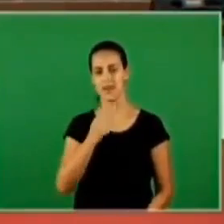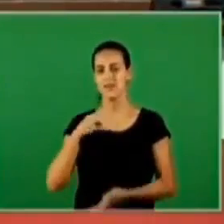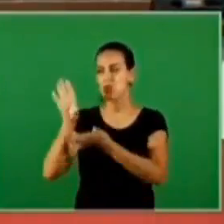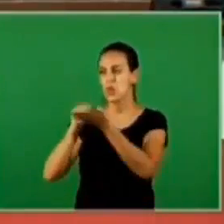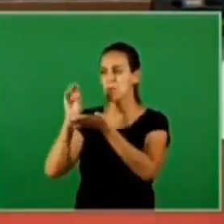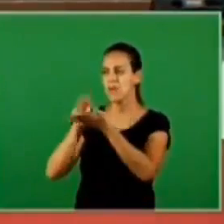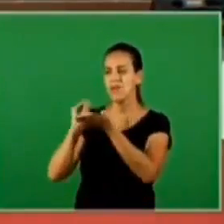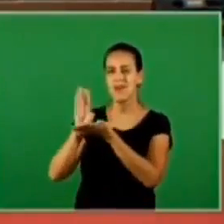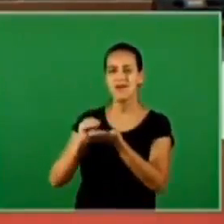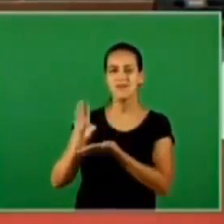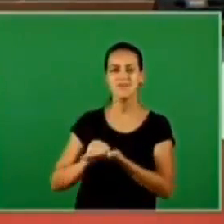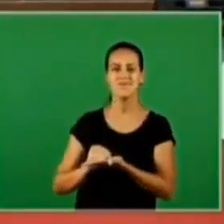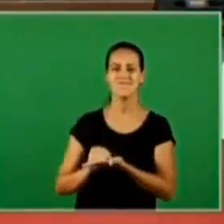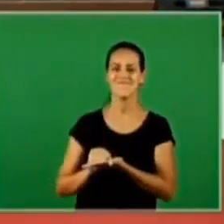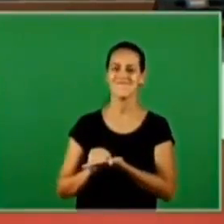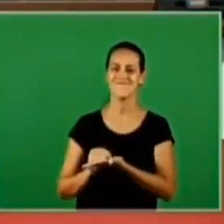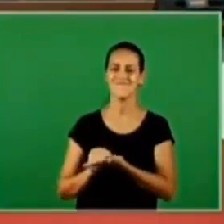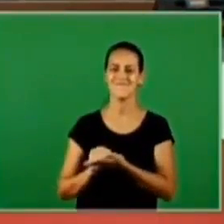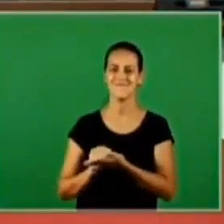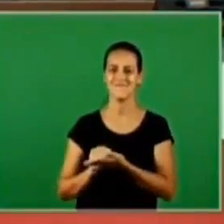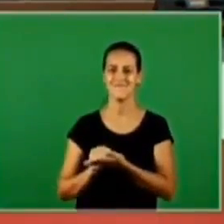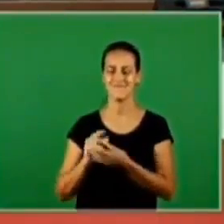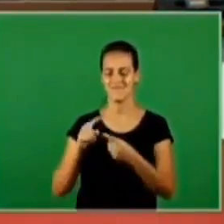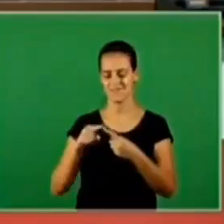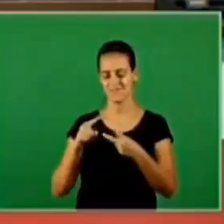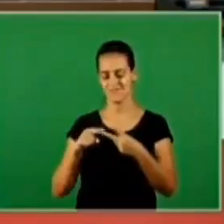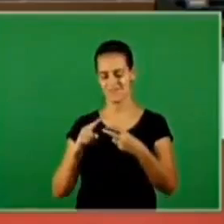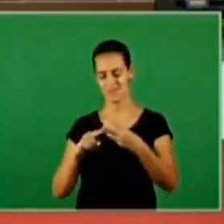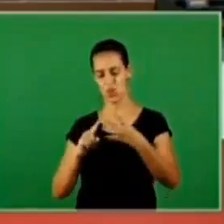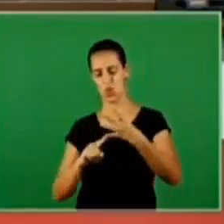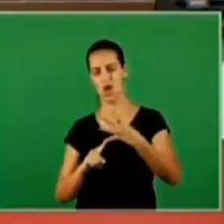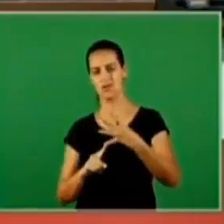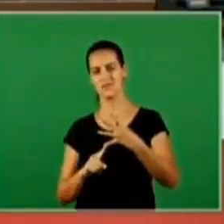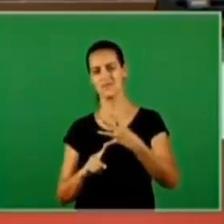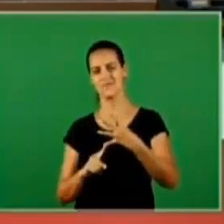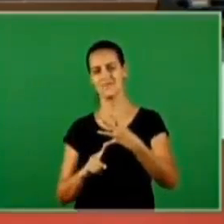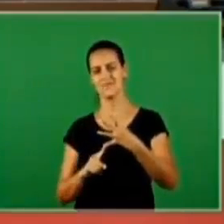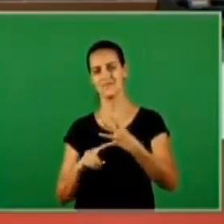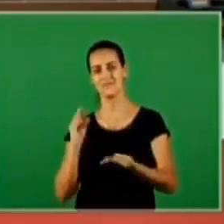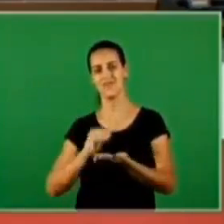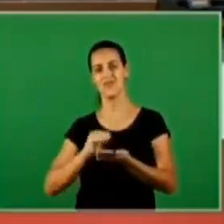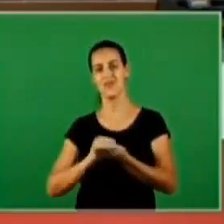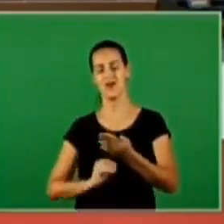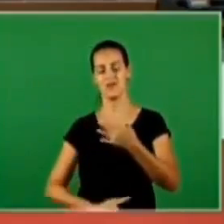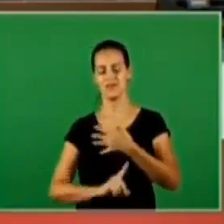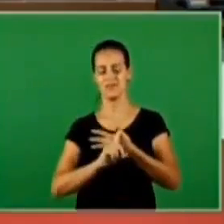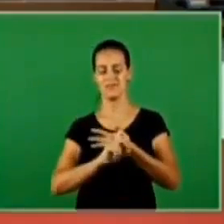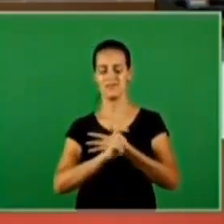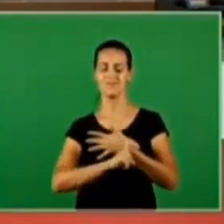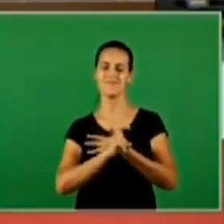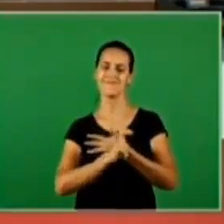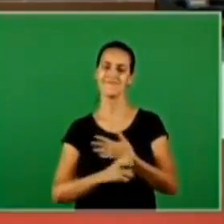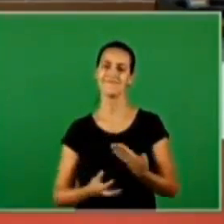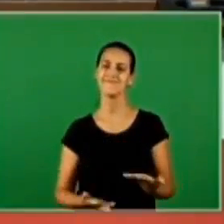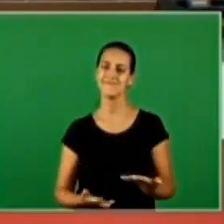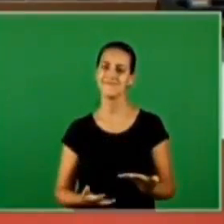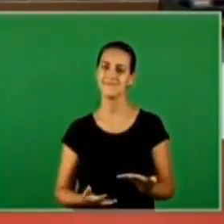is being based on human reason, on the fourth measure, and people don't understand this.